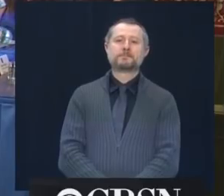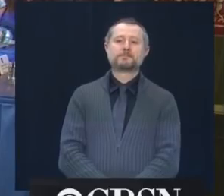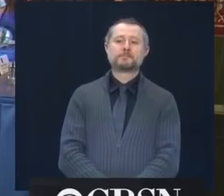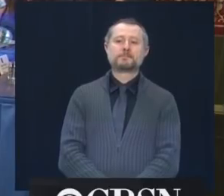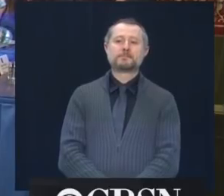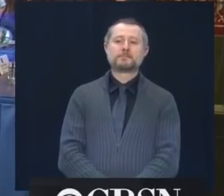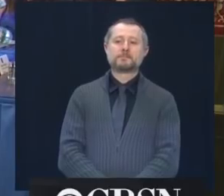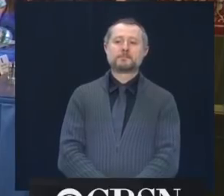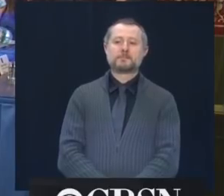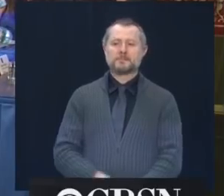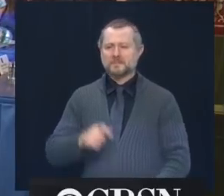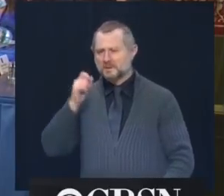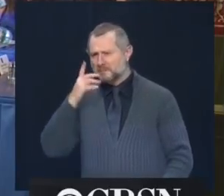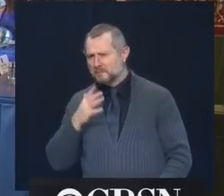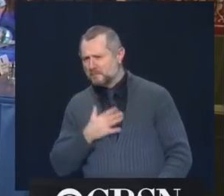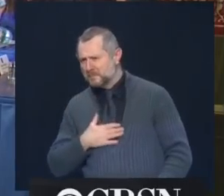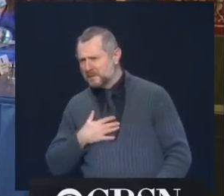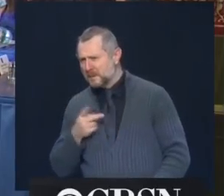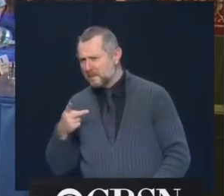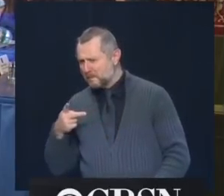Plexiglass.